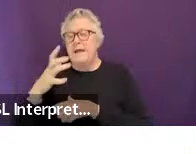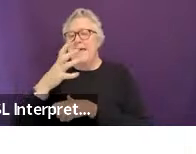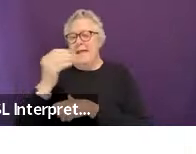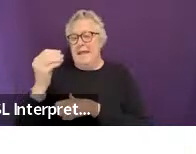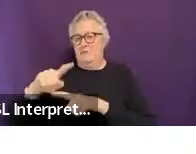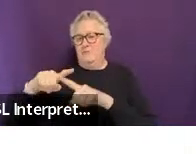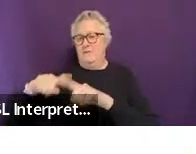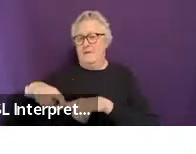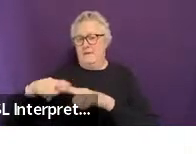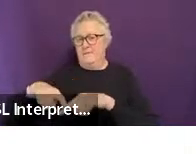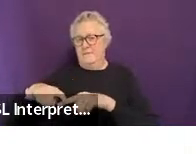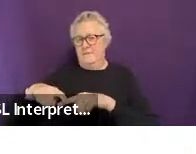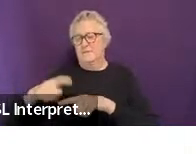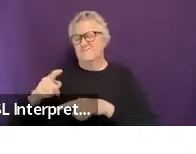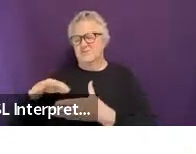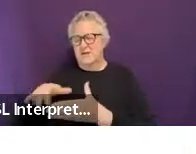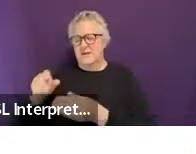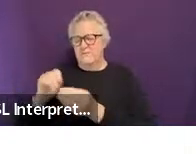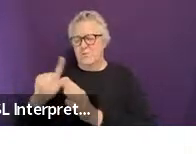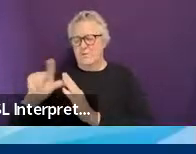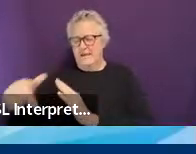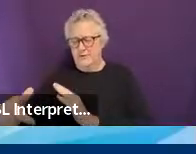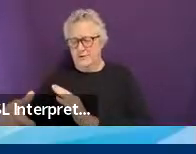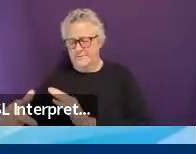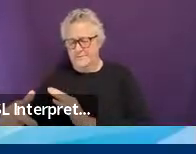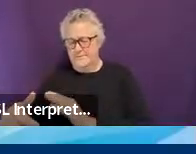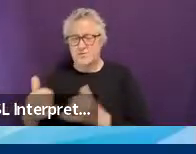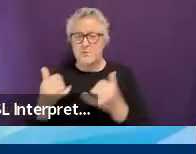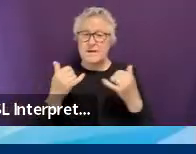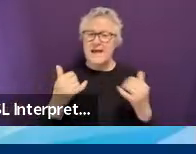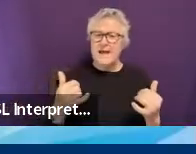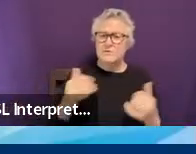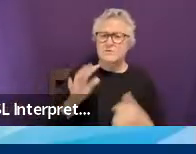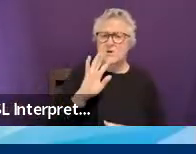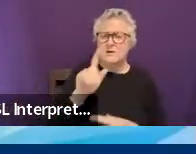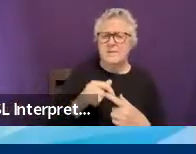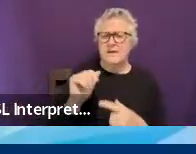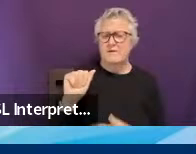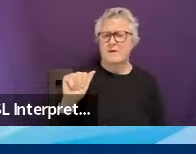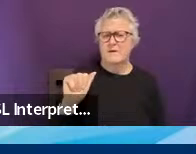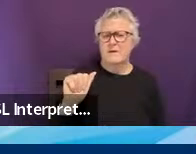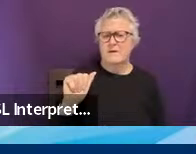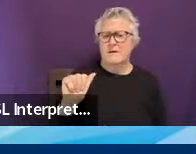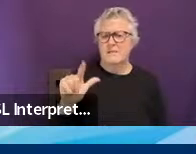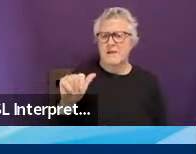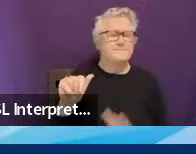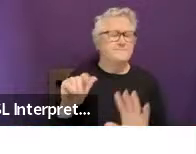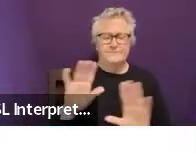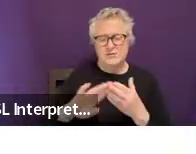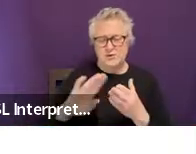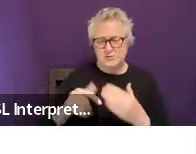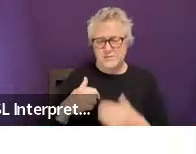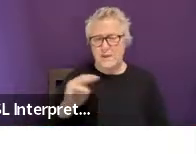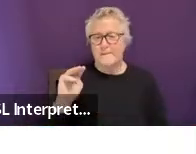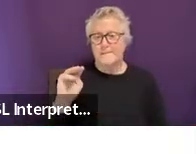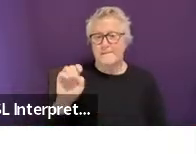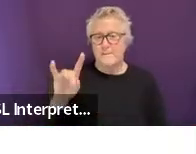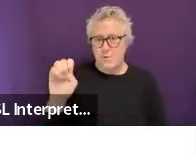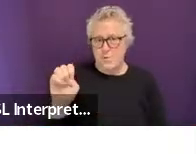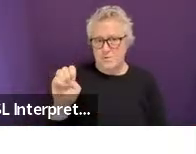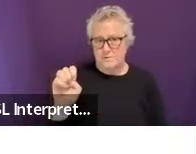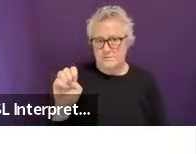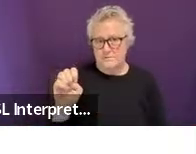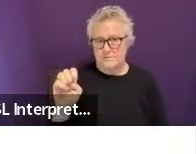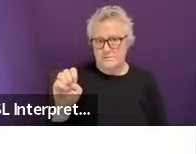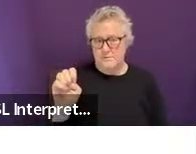top three components. Let's go ahead and jump into alignment, or excuse me, mode. We'll start by looking at